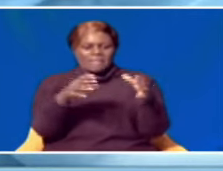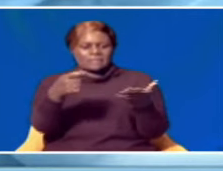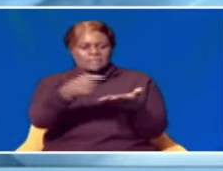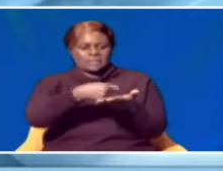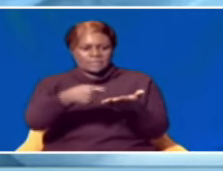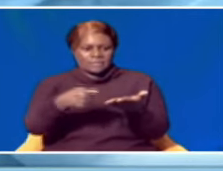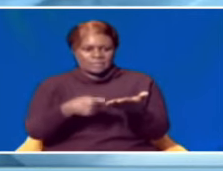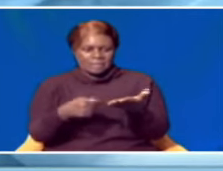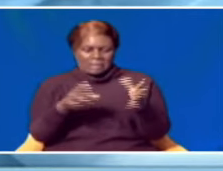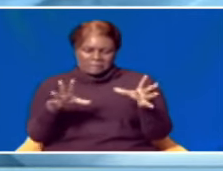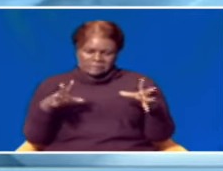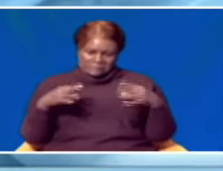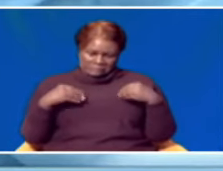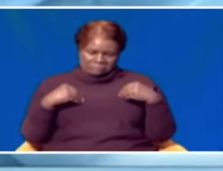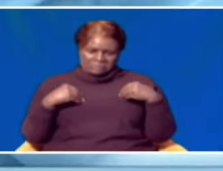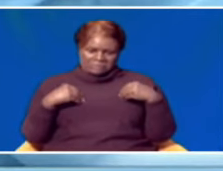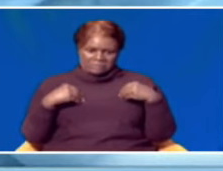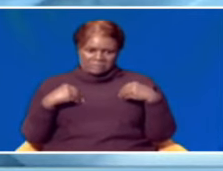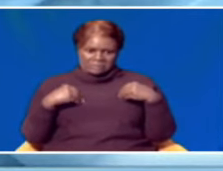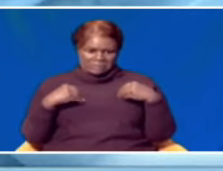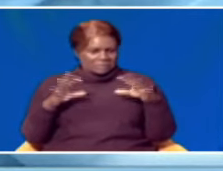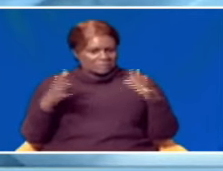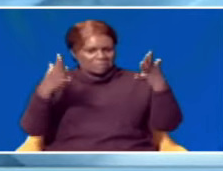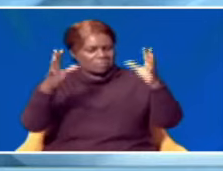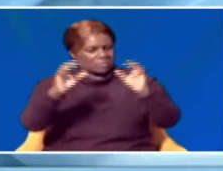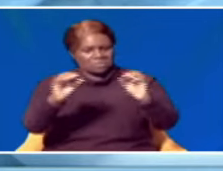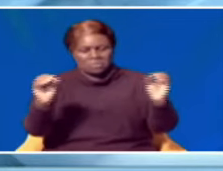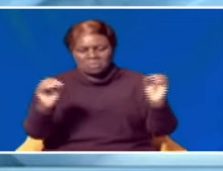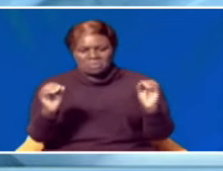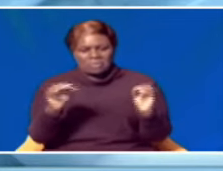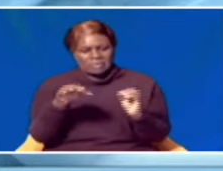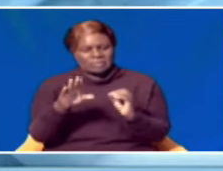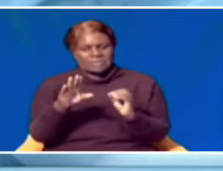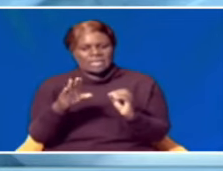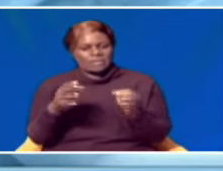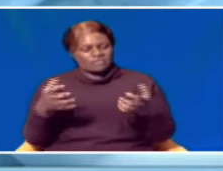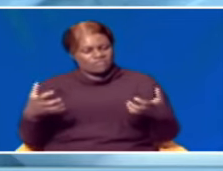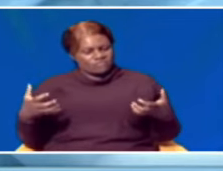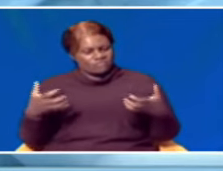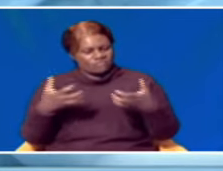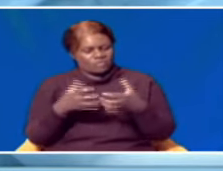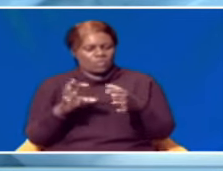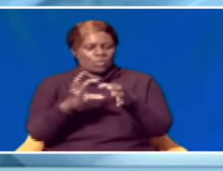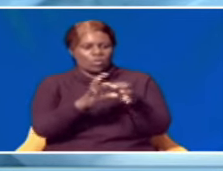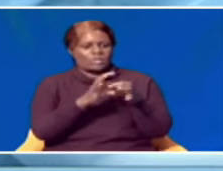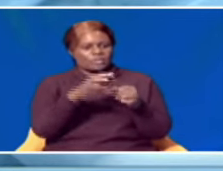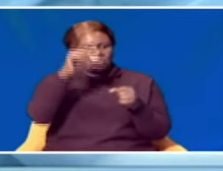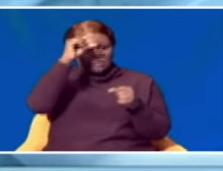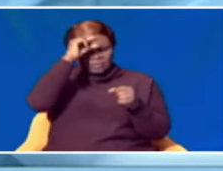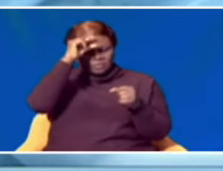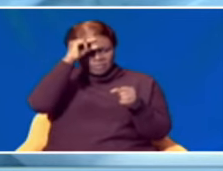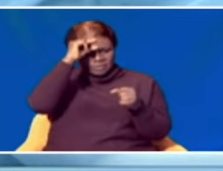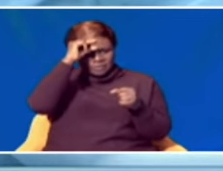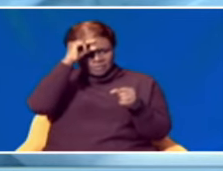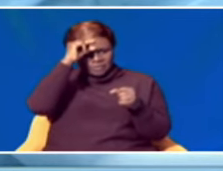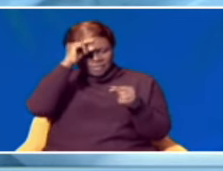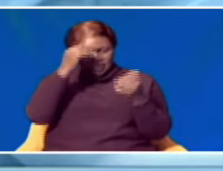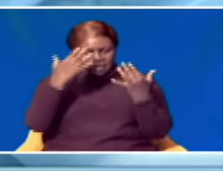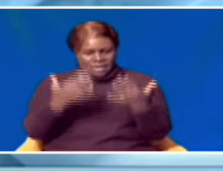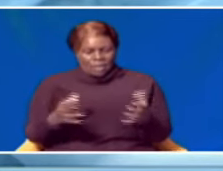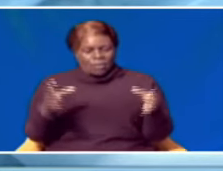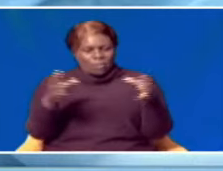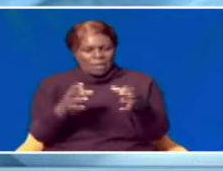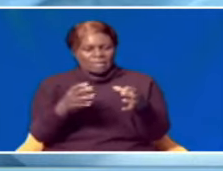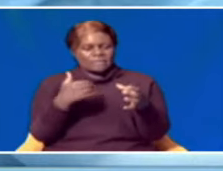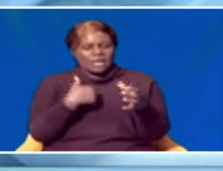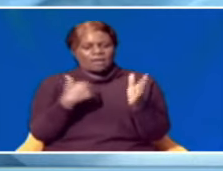secretary admitted there was nothing to celebrate as they have to form a coalition government. The ruling party now finds itself